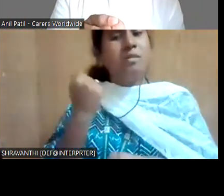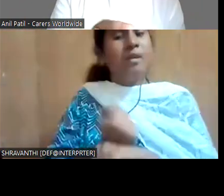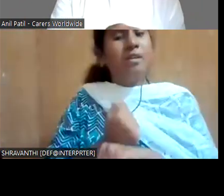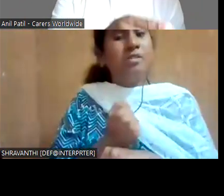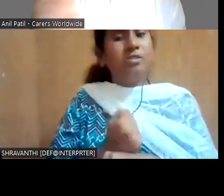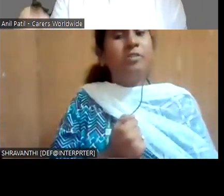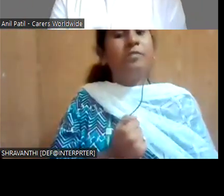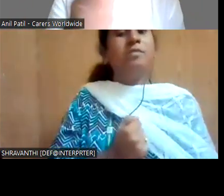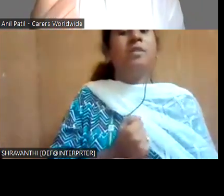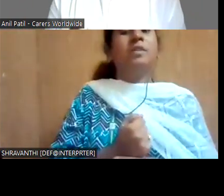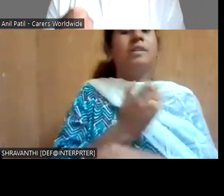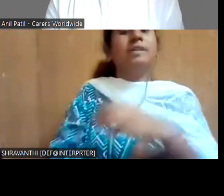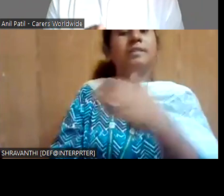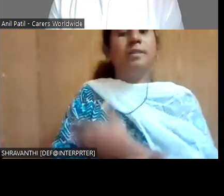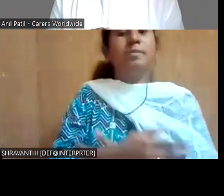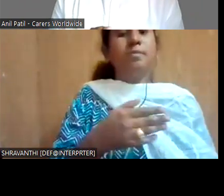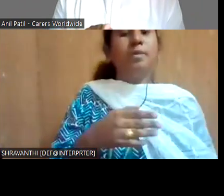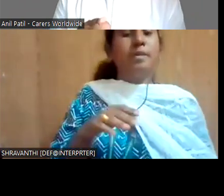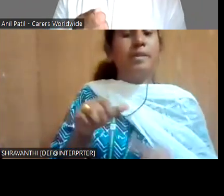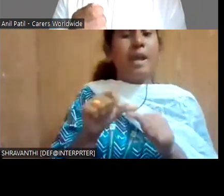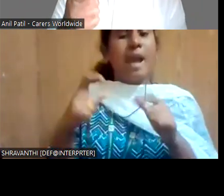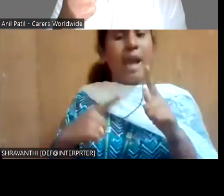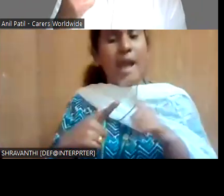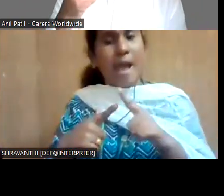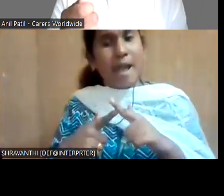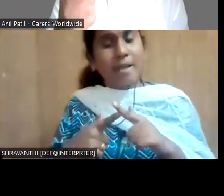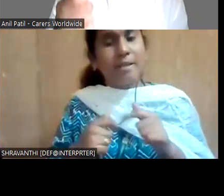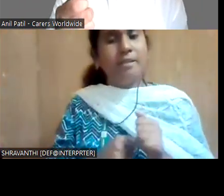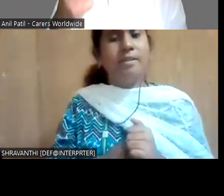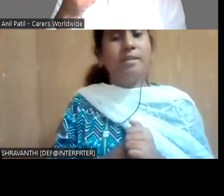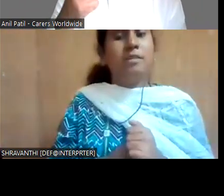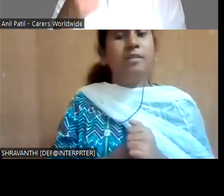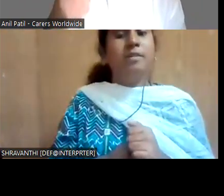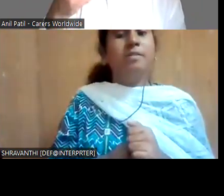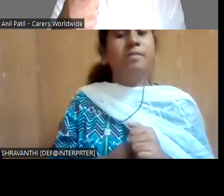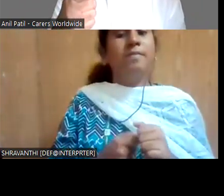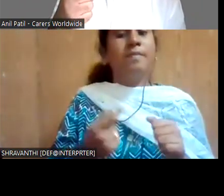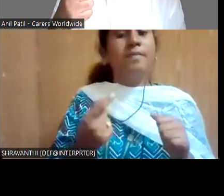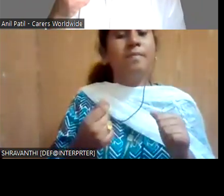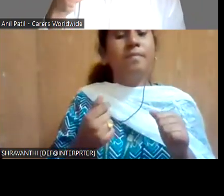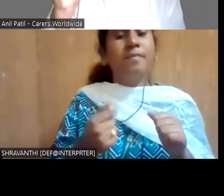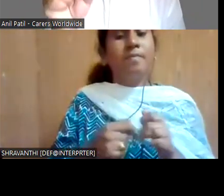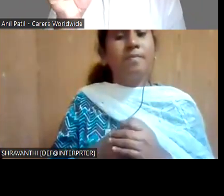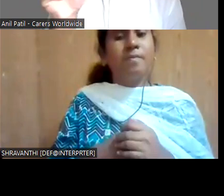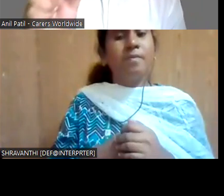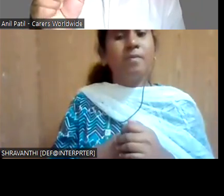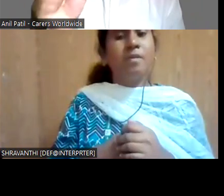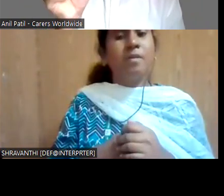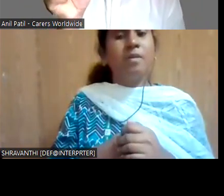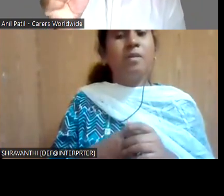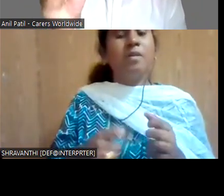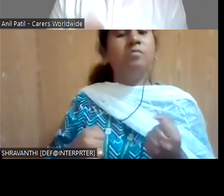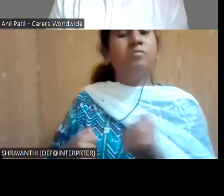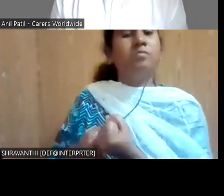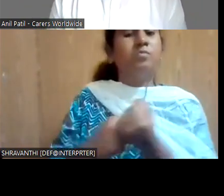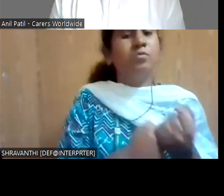Disability Act. I'm sure you all are familiar with that. So we're instrumental in bringing that support to caregivers,